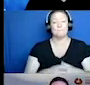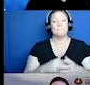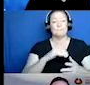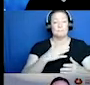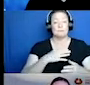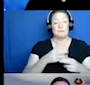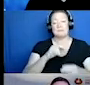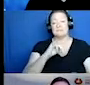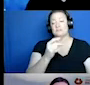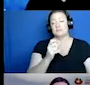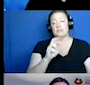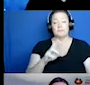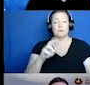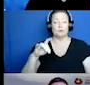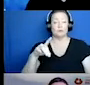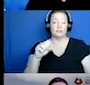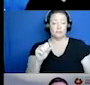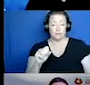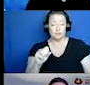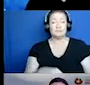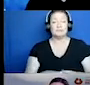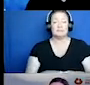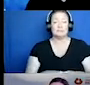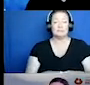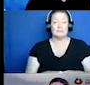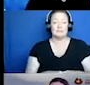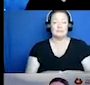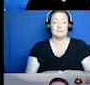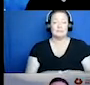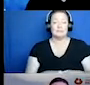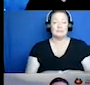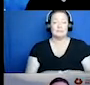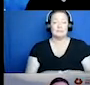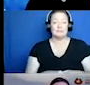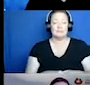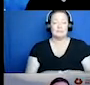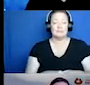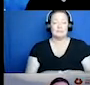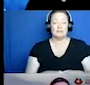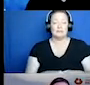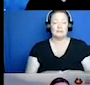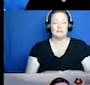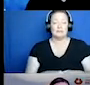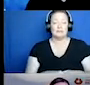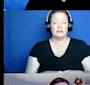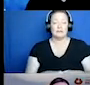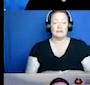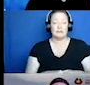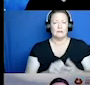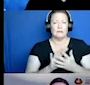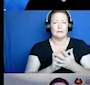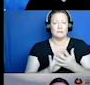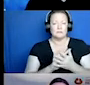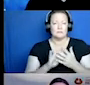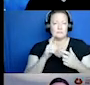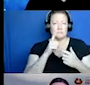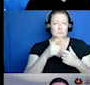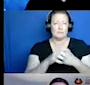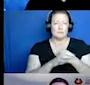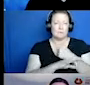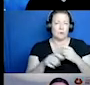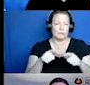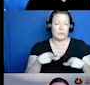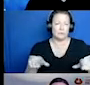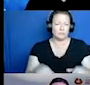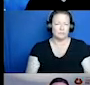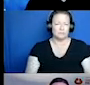Richards, Yunisha, Ashihin Ishle, Nathlani Bashichin, Toatni, Edashache, Nathlani Edashanale. Tonanes Dizident Nasha.